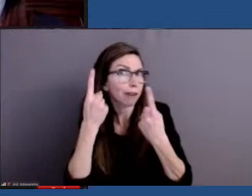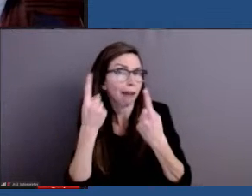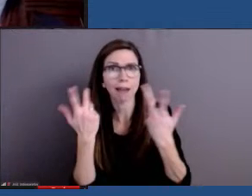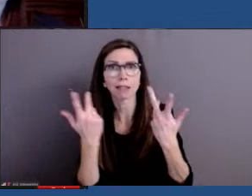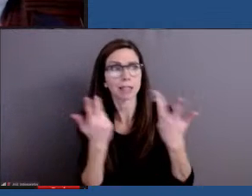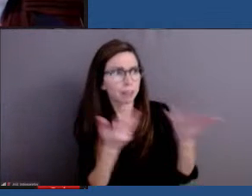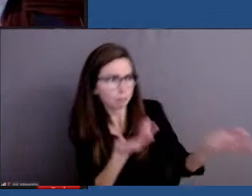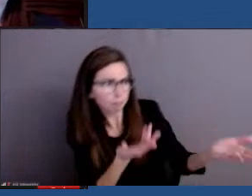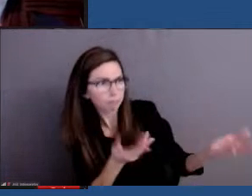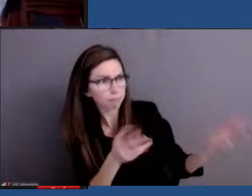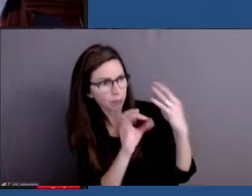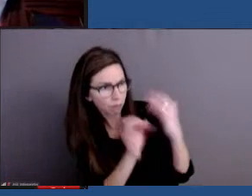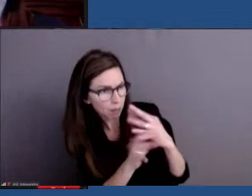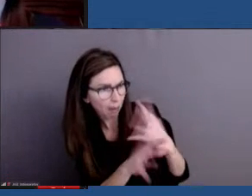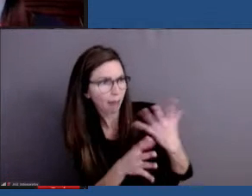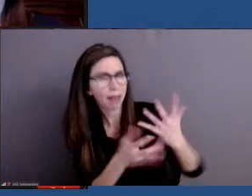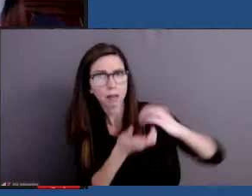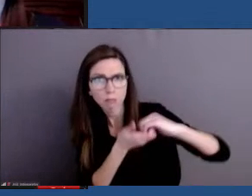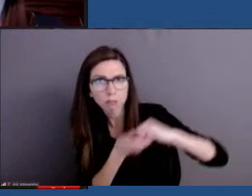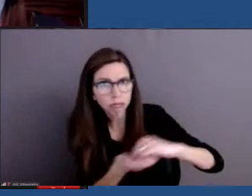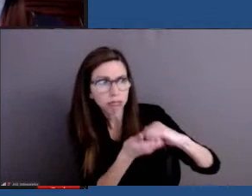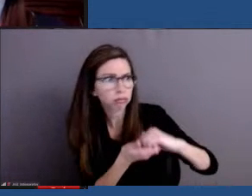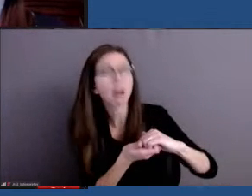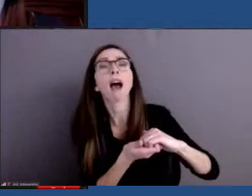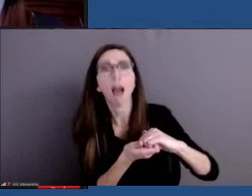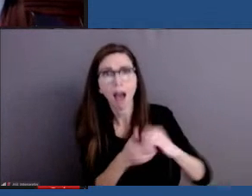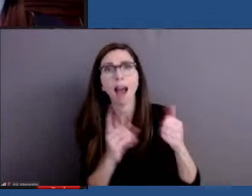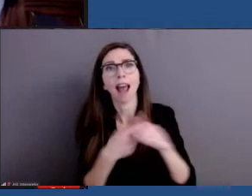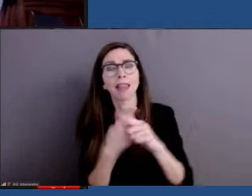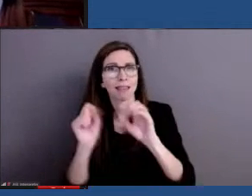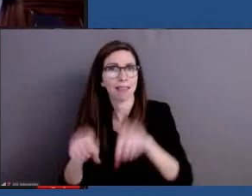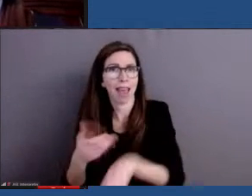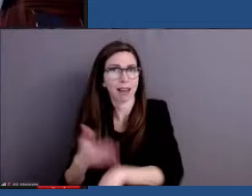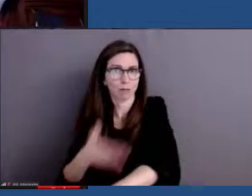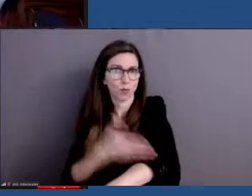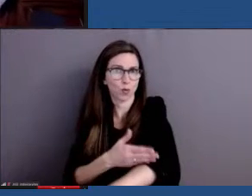for us to have strong relationships with community organizations.